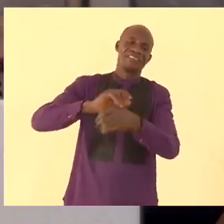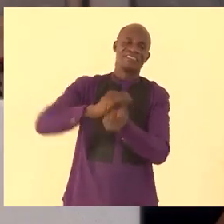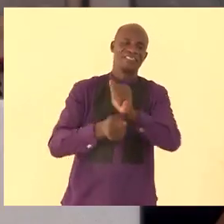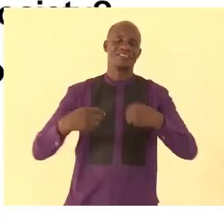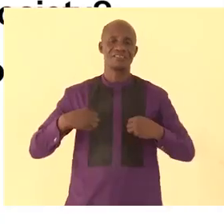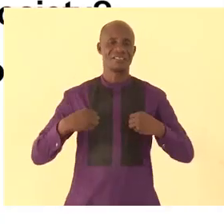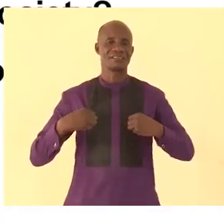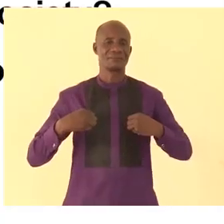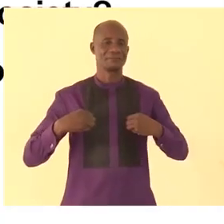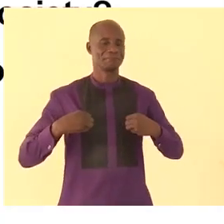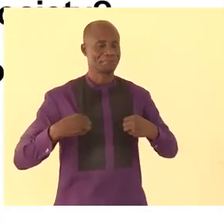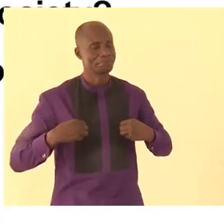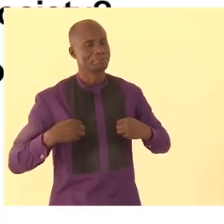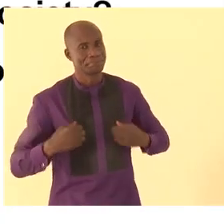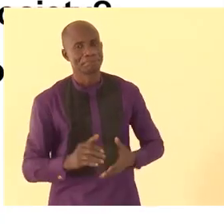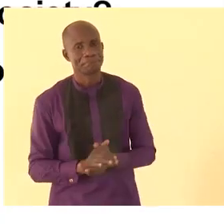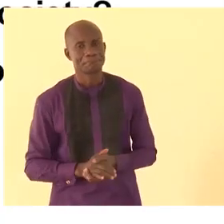what.